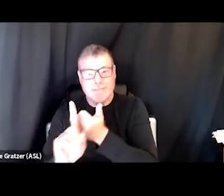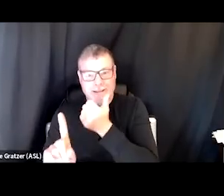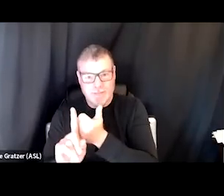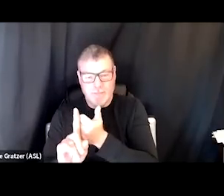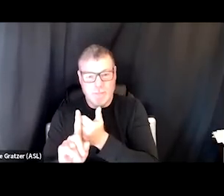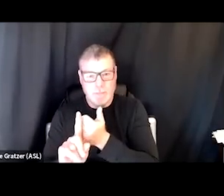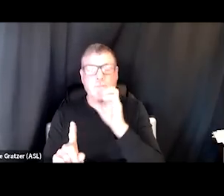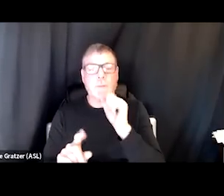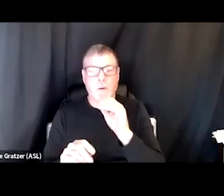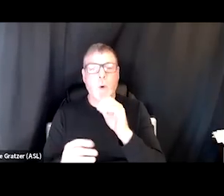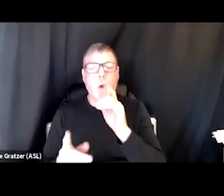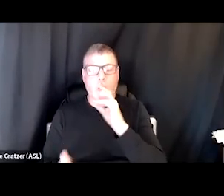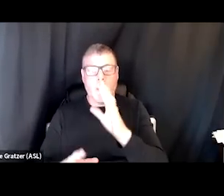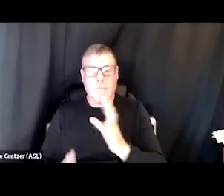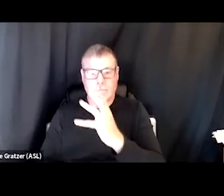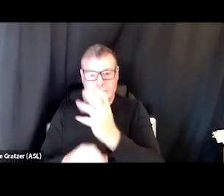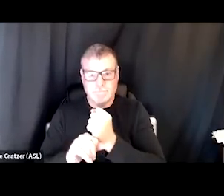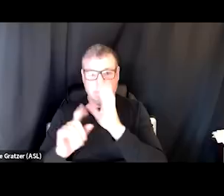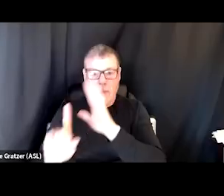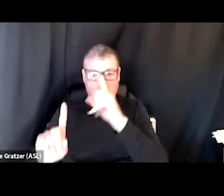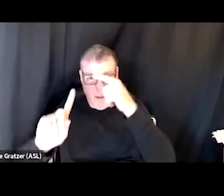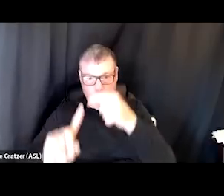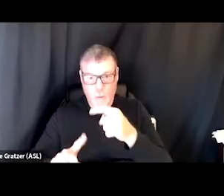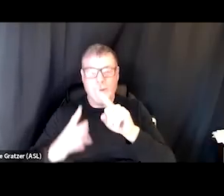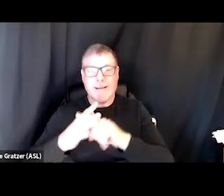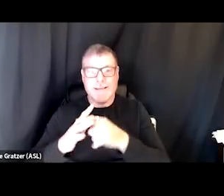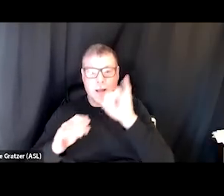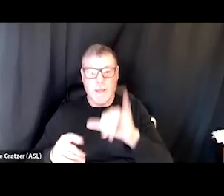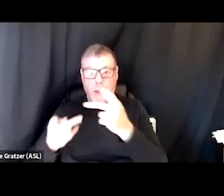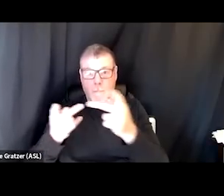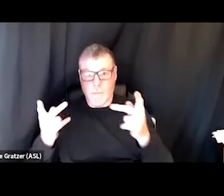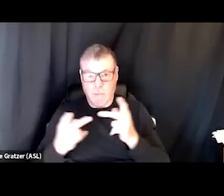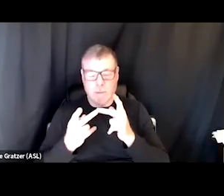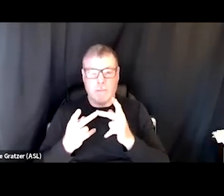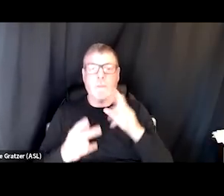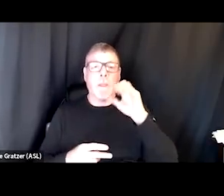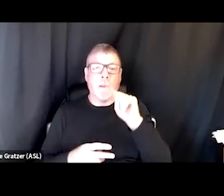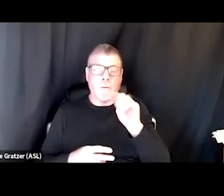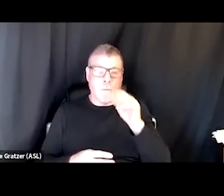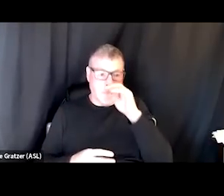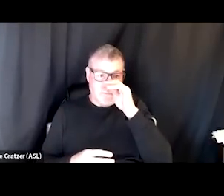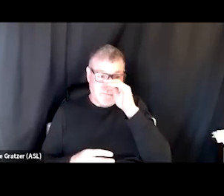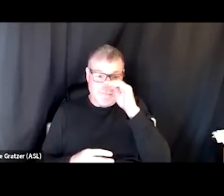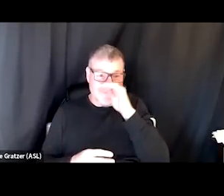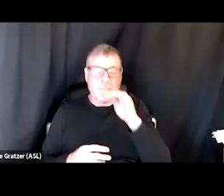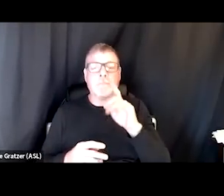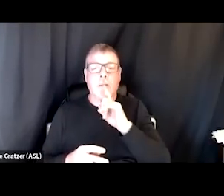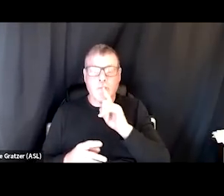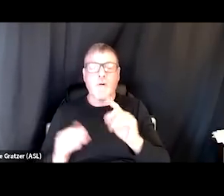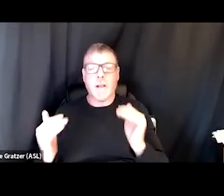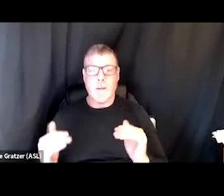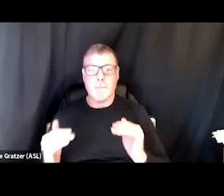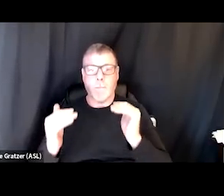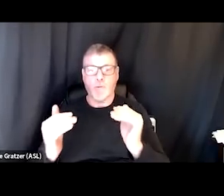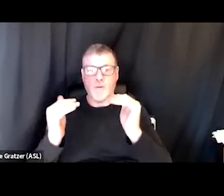and to reaching their goals. And we start in those spaces to be able to really move with